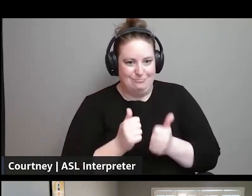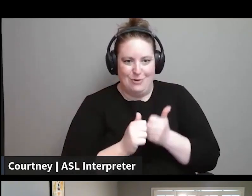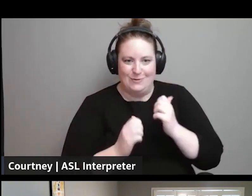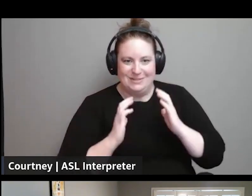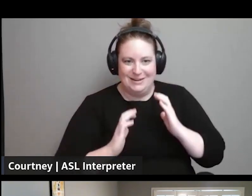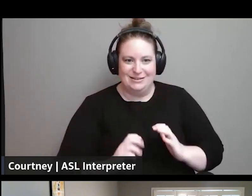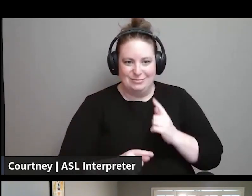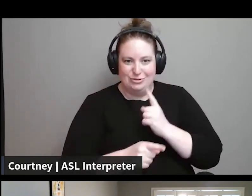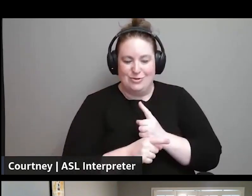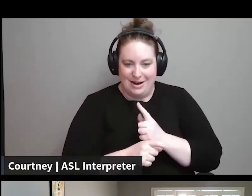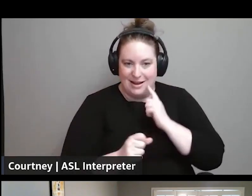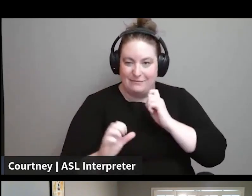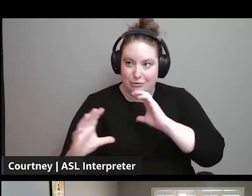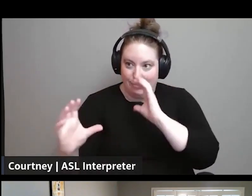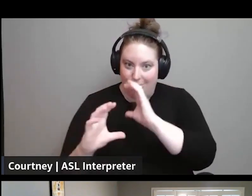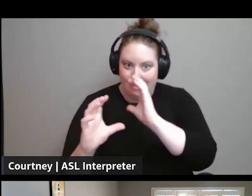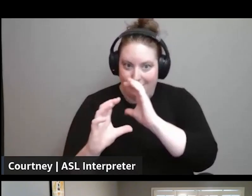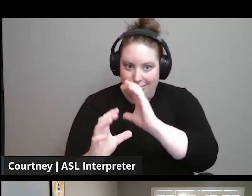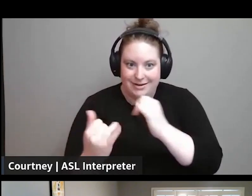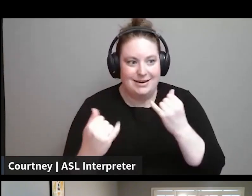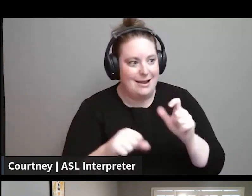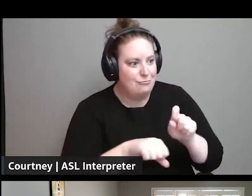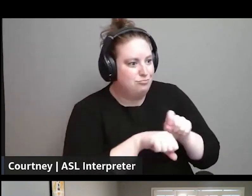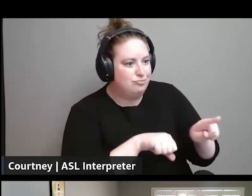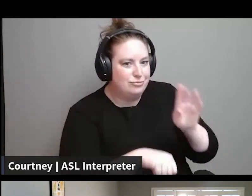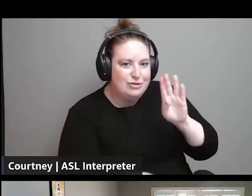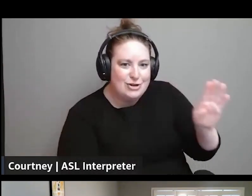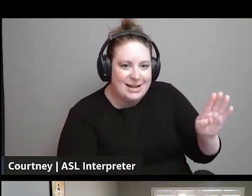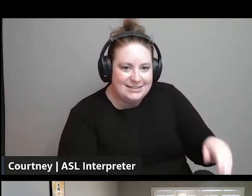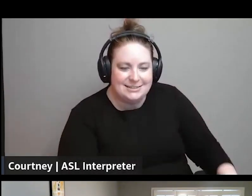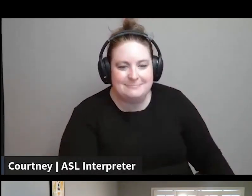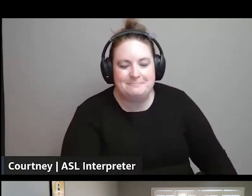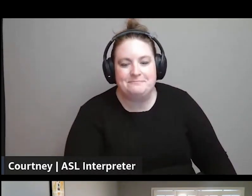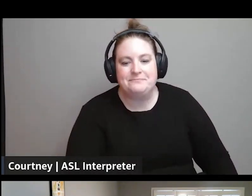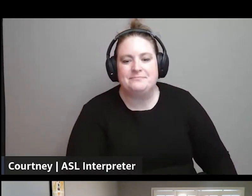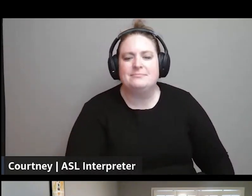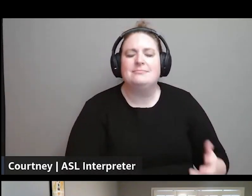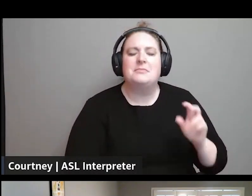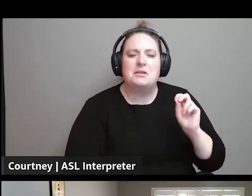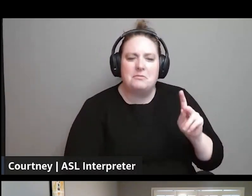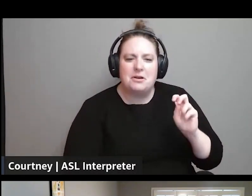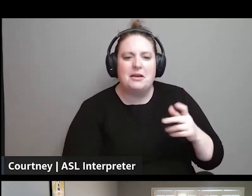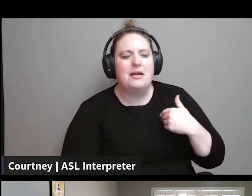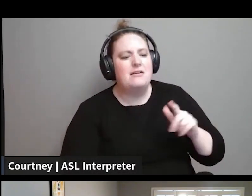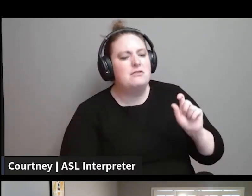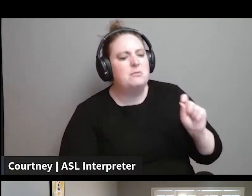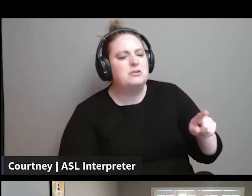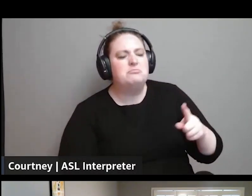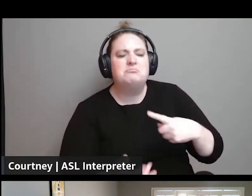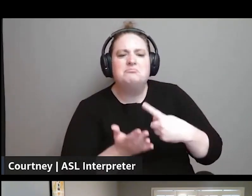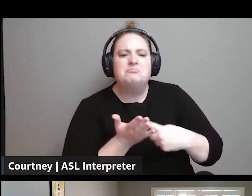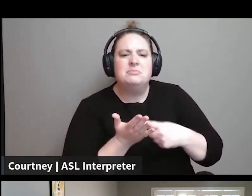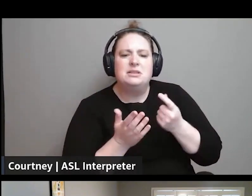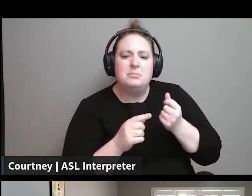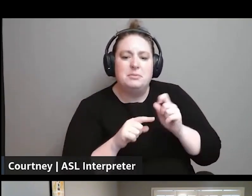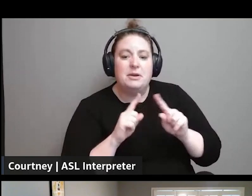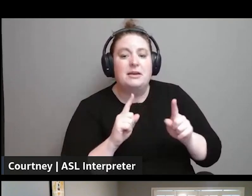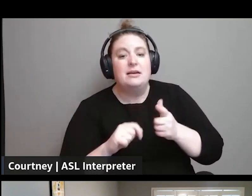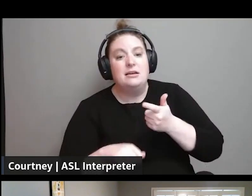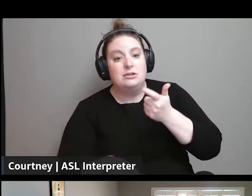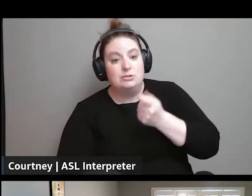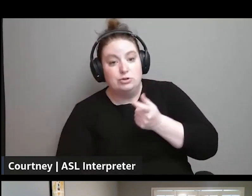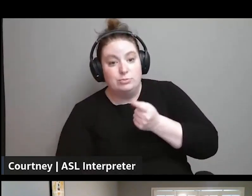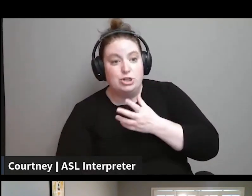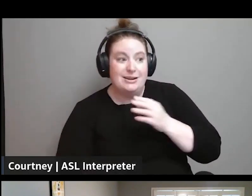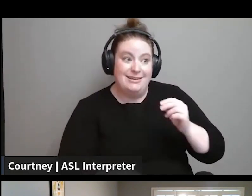right? Right. Um, okay, I had a question. You kind of talked a little bit about the difference between subscriptions and configurations,